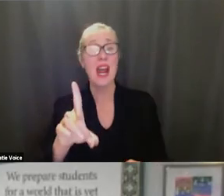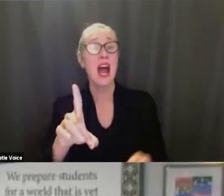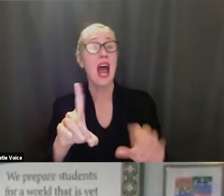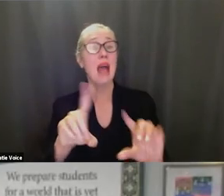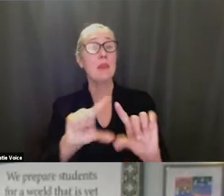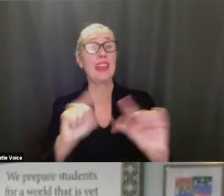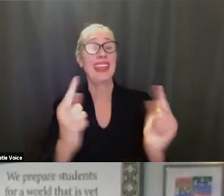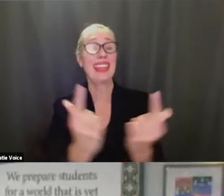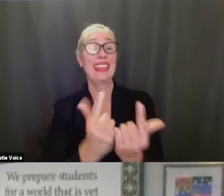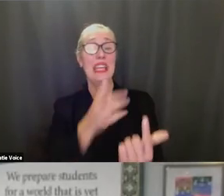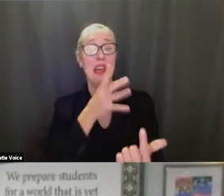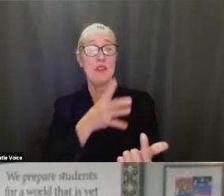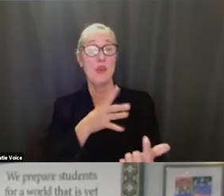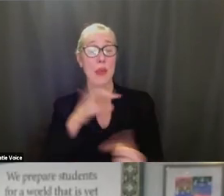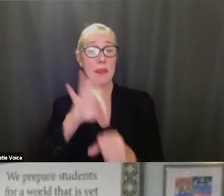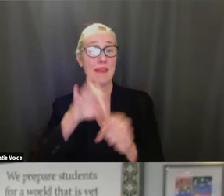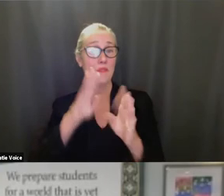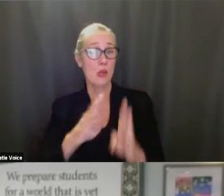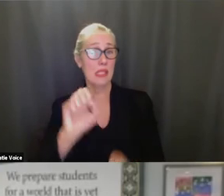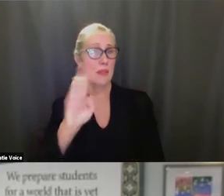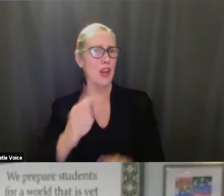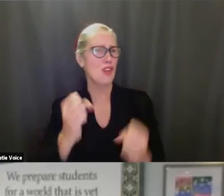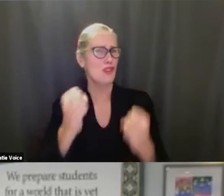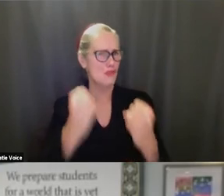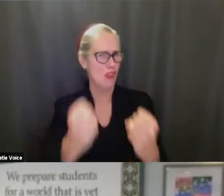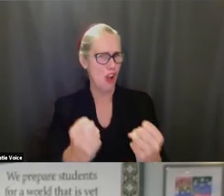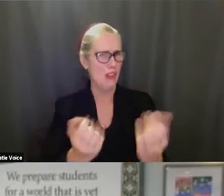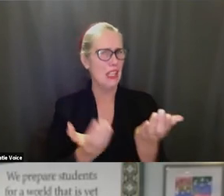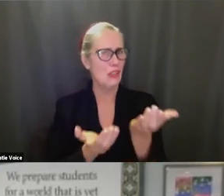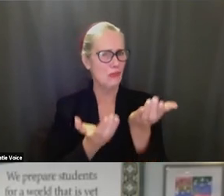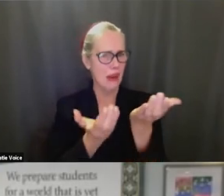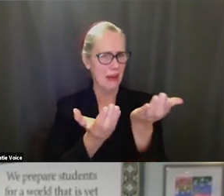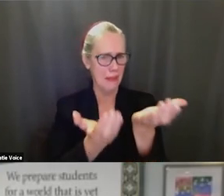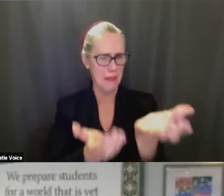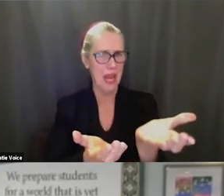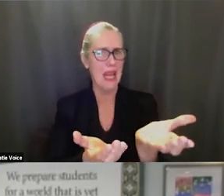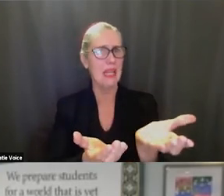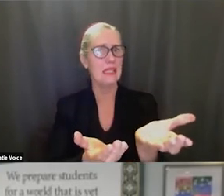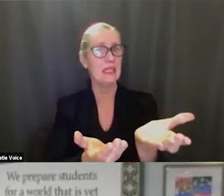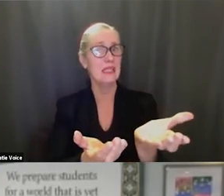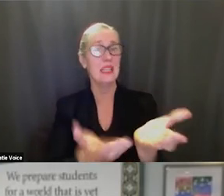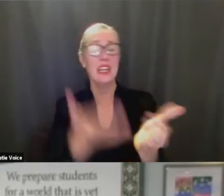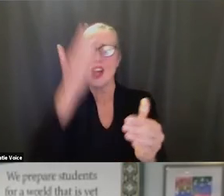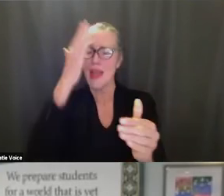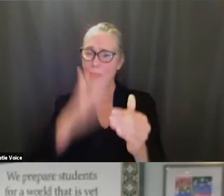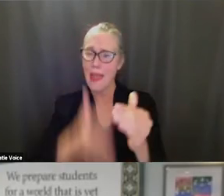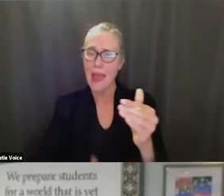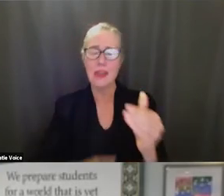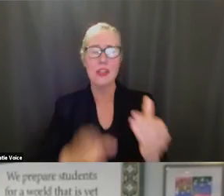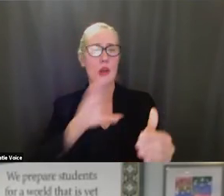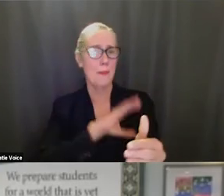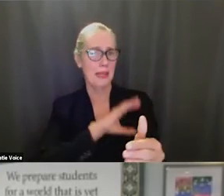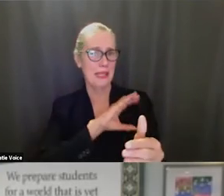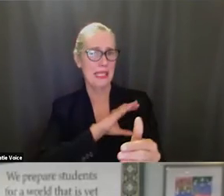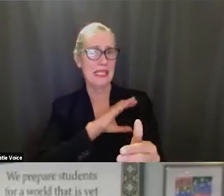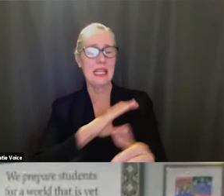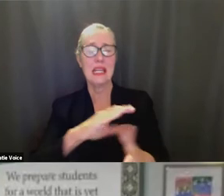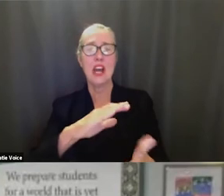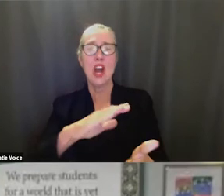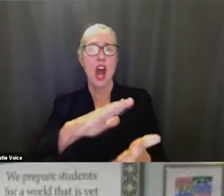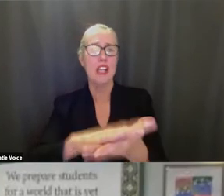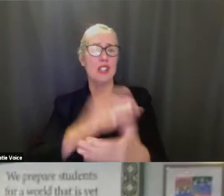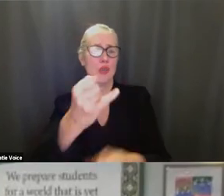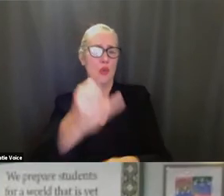barbara and we strongly recommend that the board in the practice of policing on school campuses and in